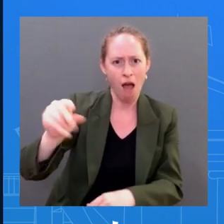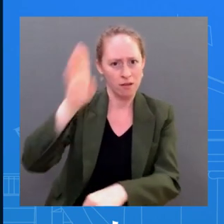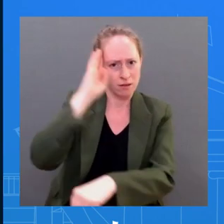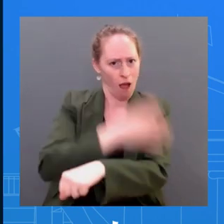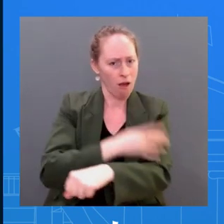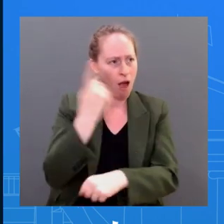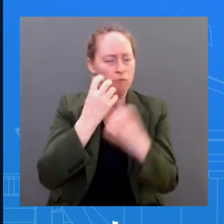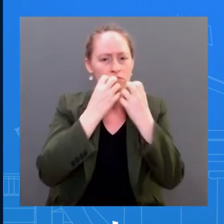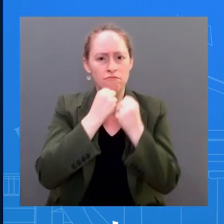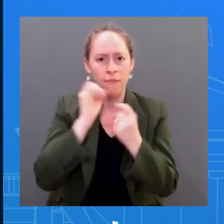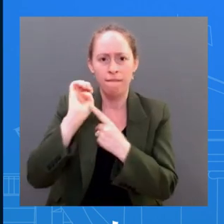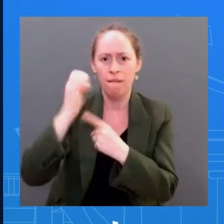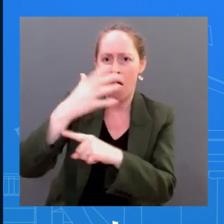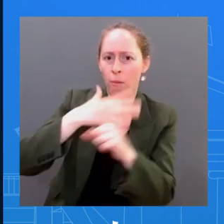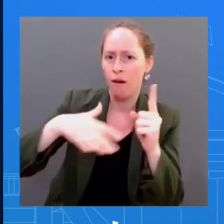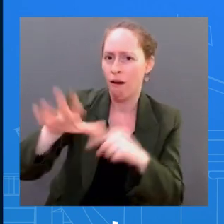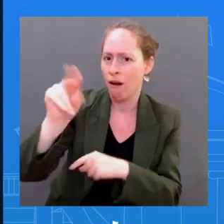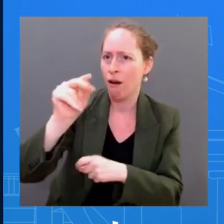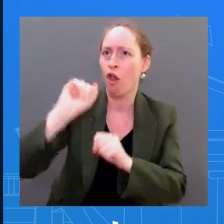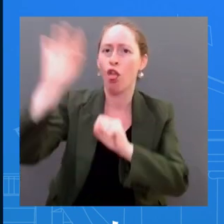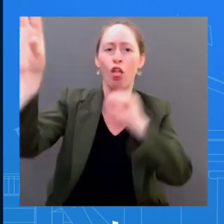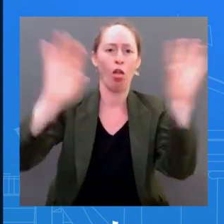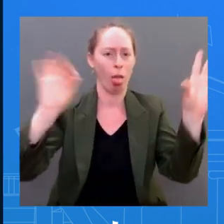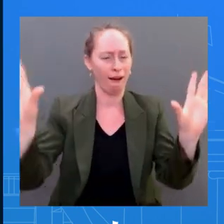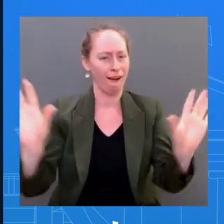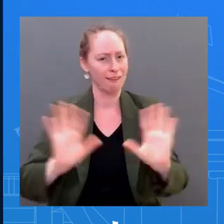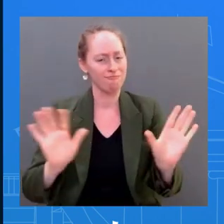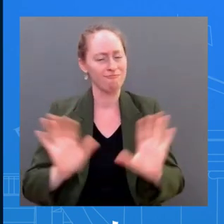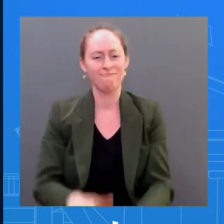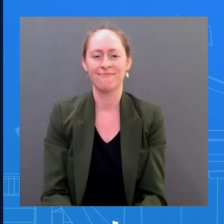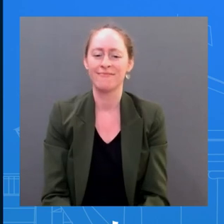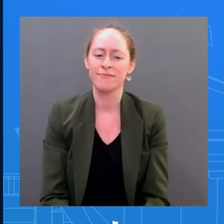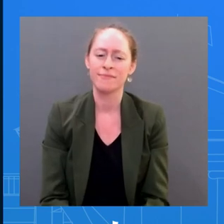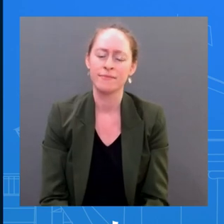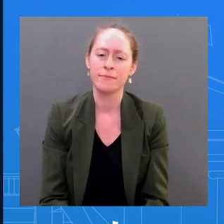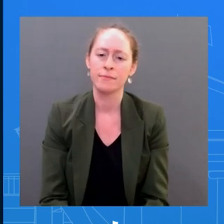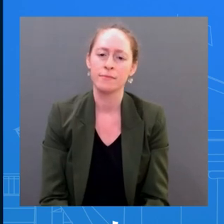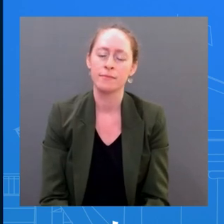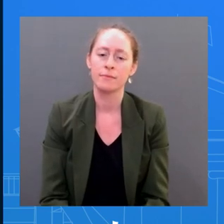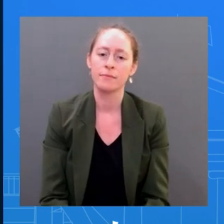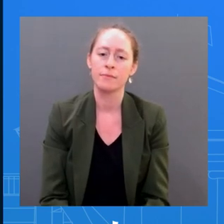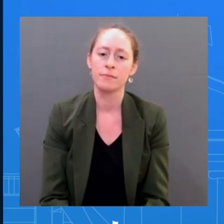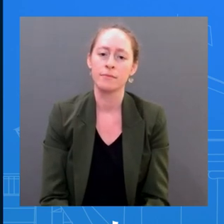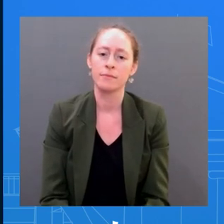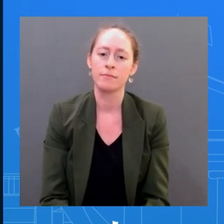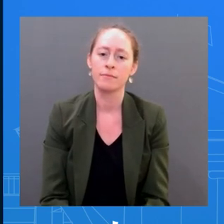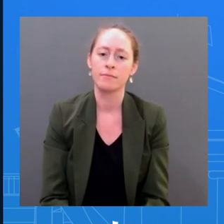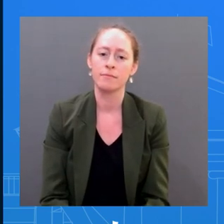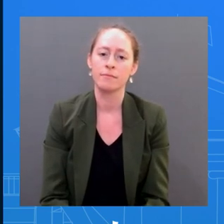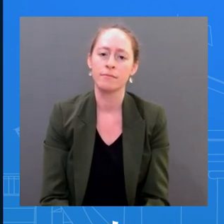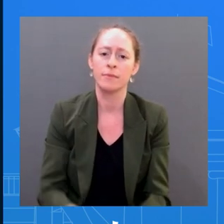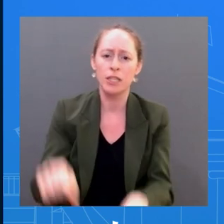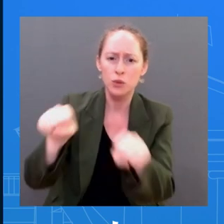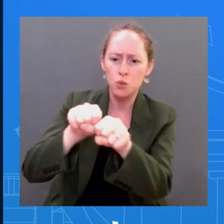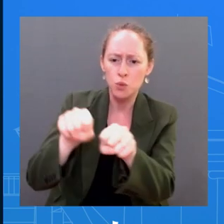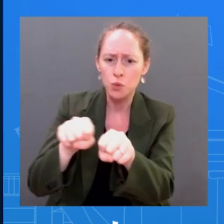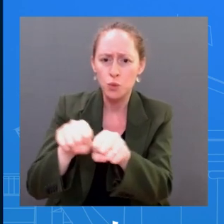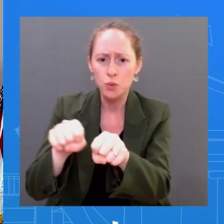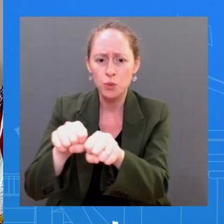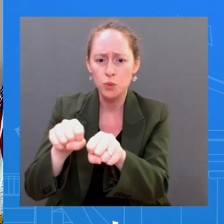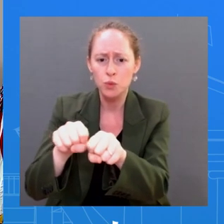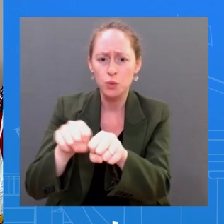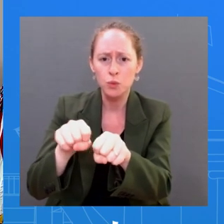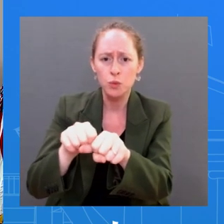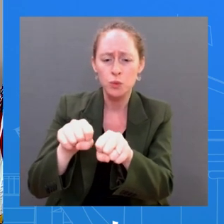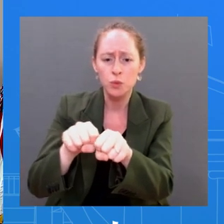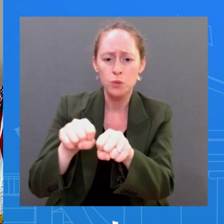they represented her love of nature. Camilla's got these shoes. Can you show these shoes, please? Wore these every day.